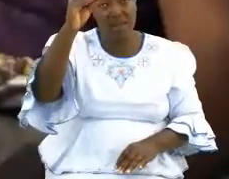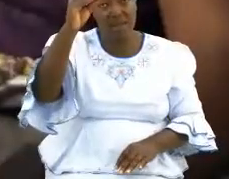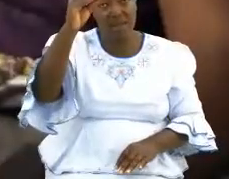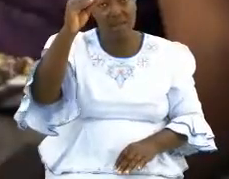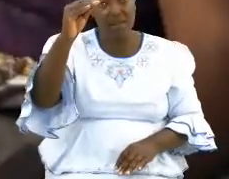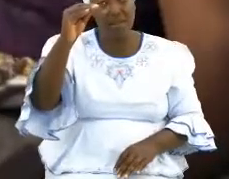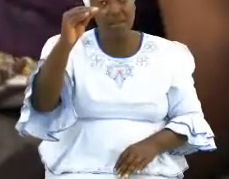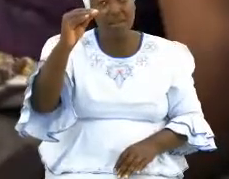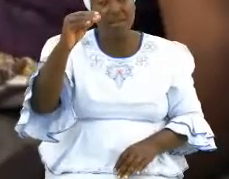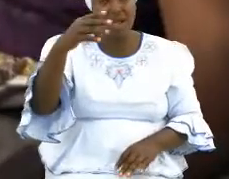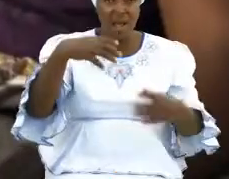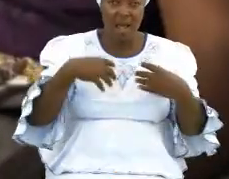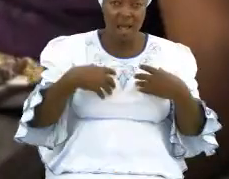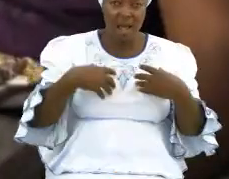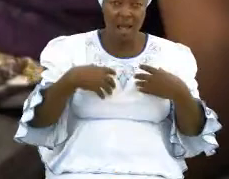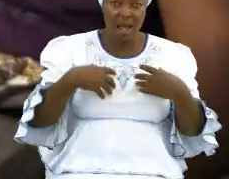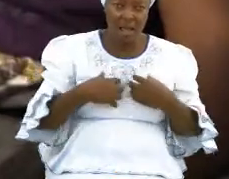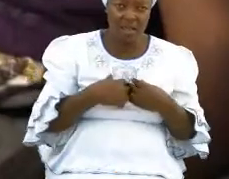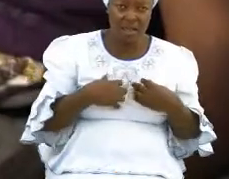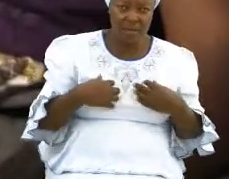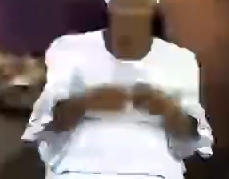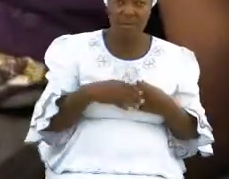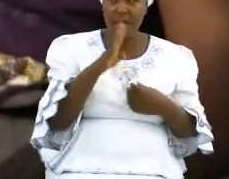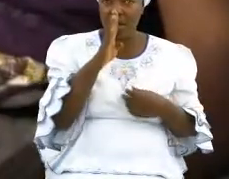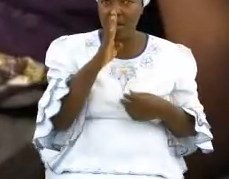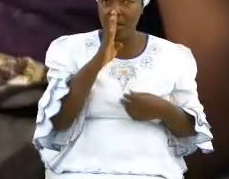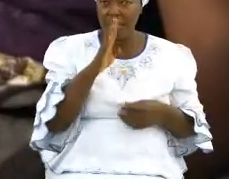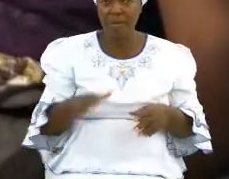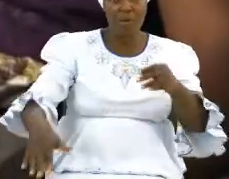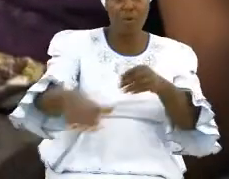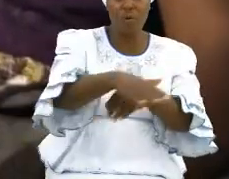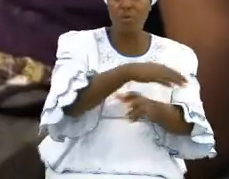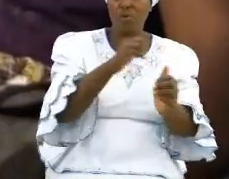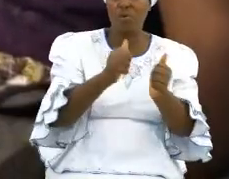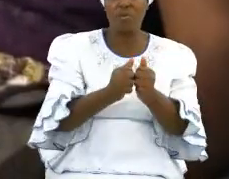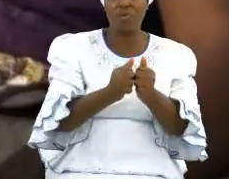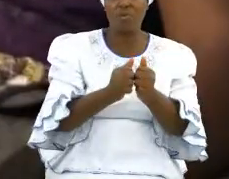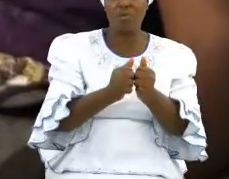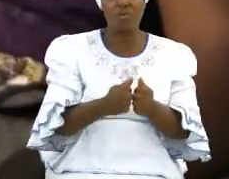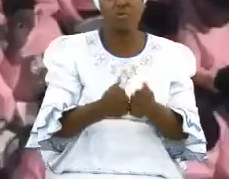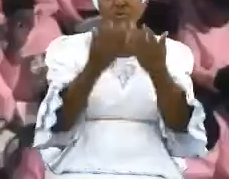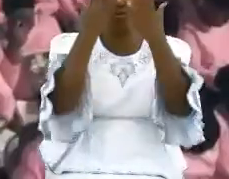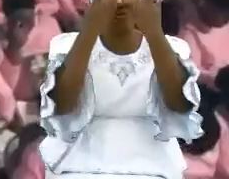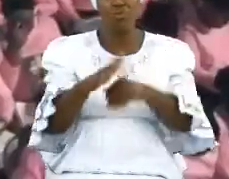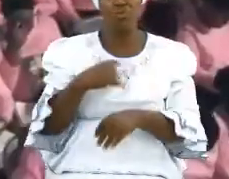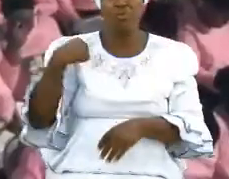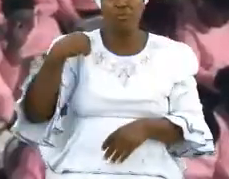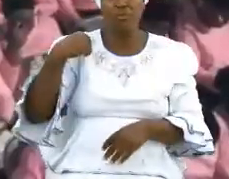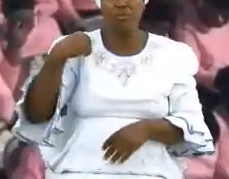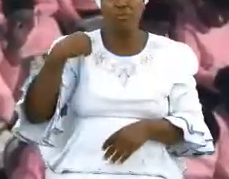beast be covered with sackcloth